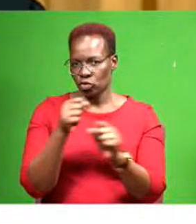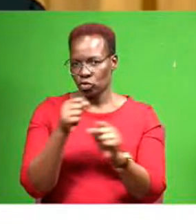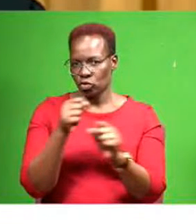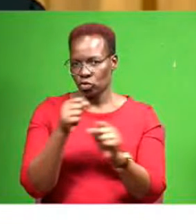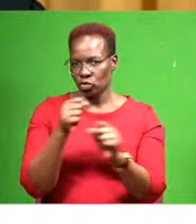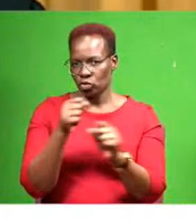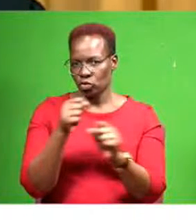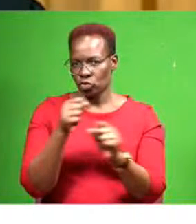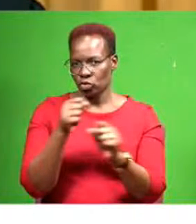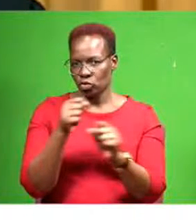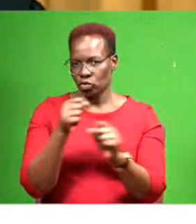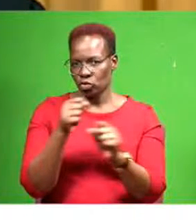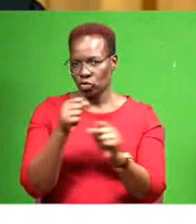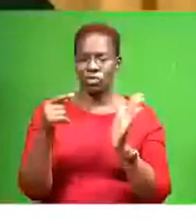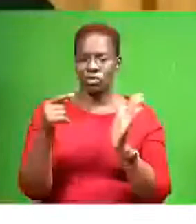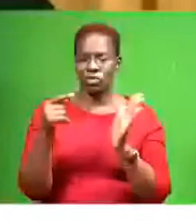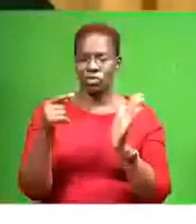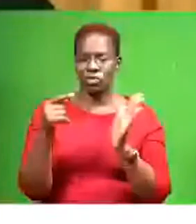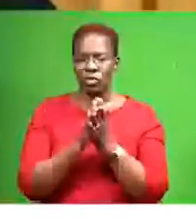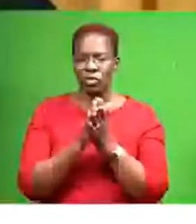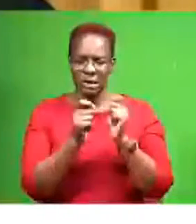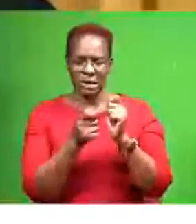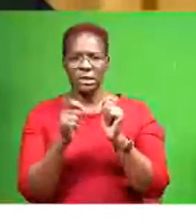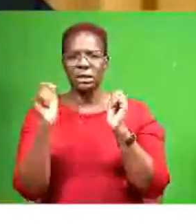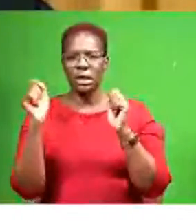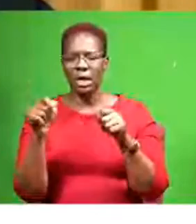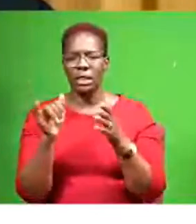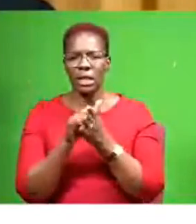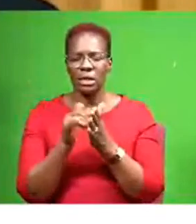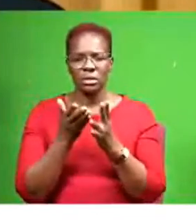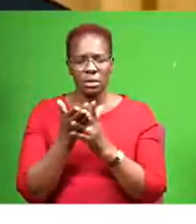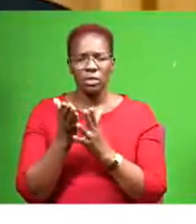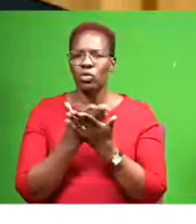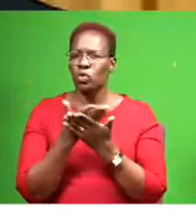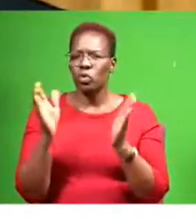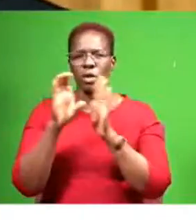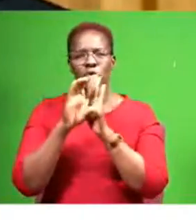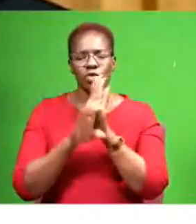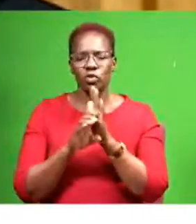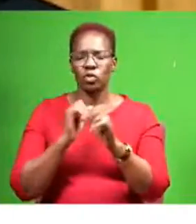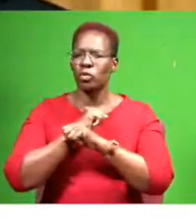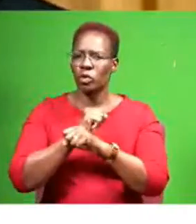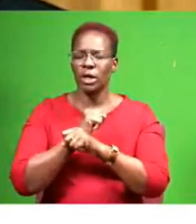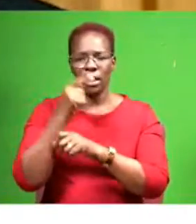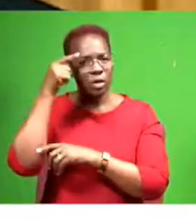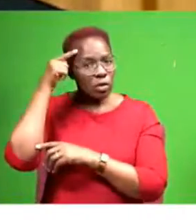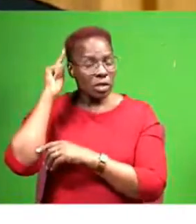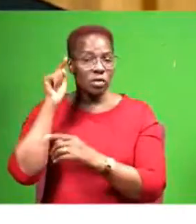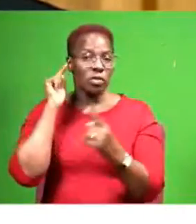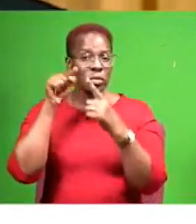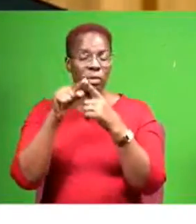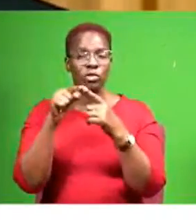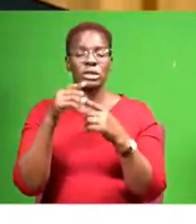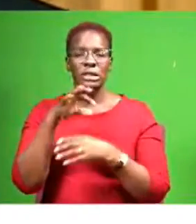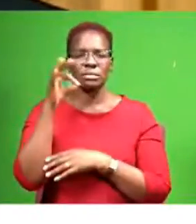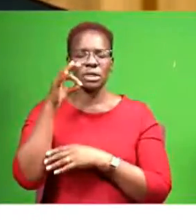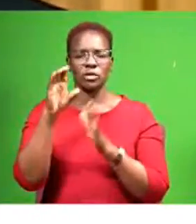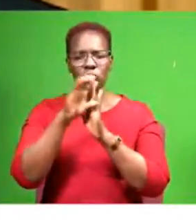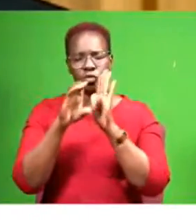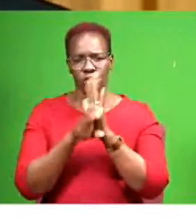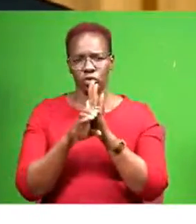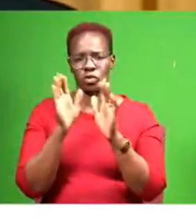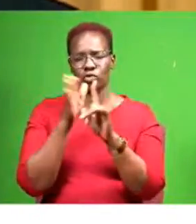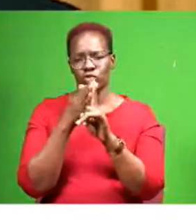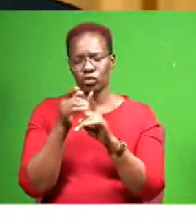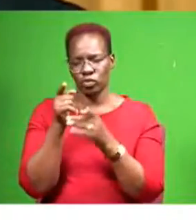a general implicit unamendability that runs through the Constitution to protect the original purport and spirit of the Constitution